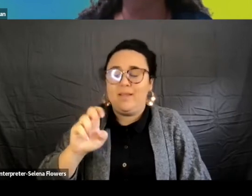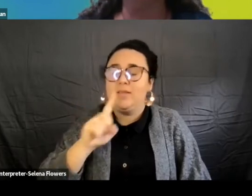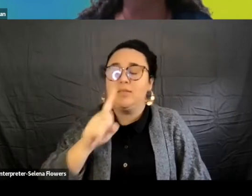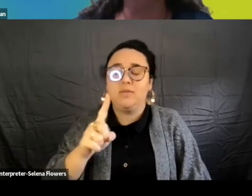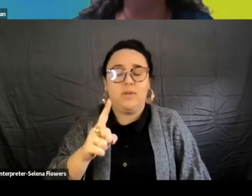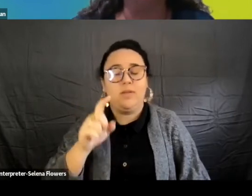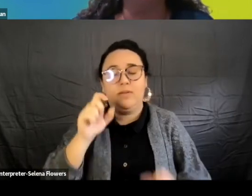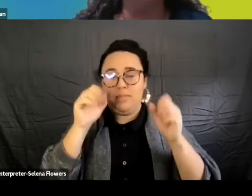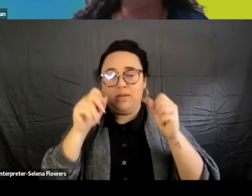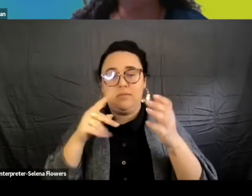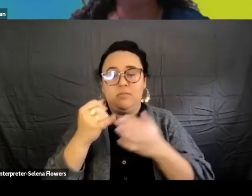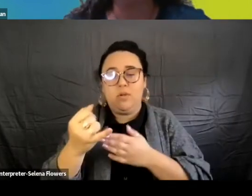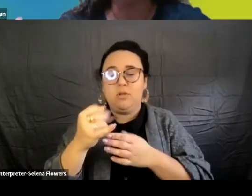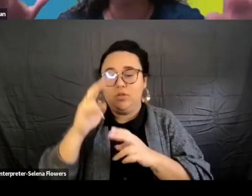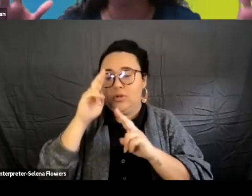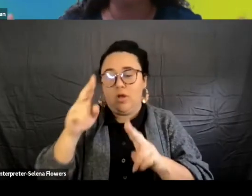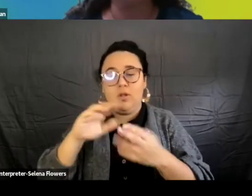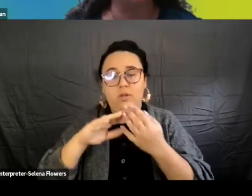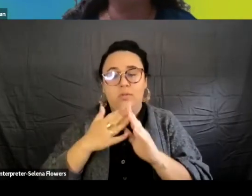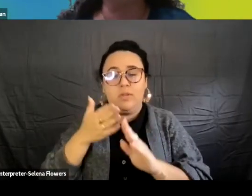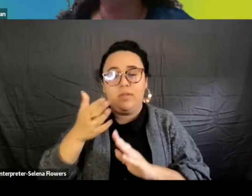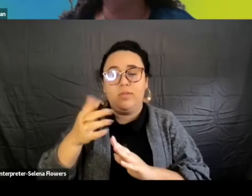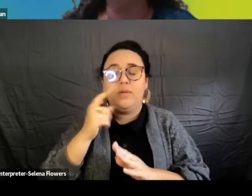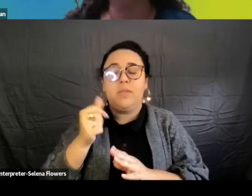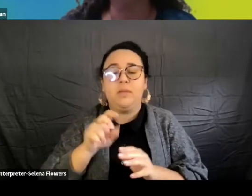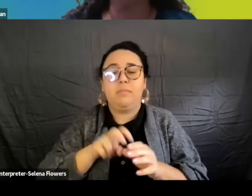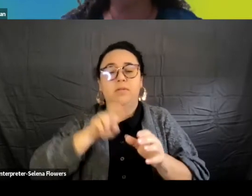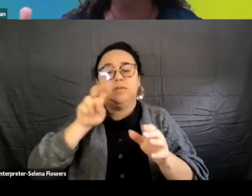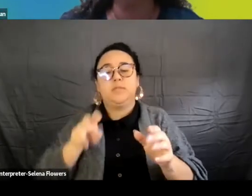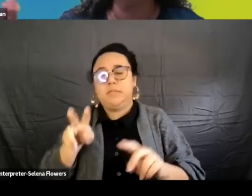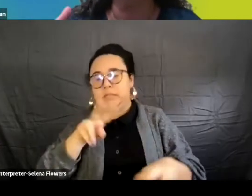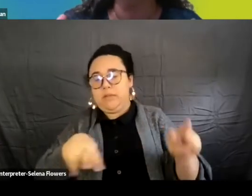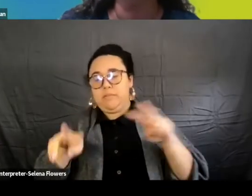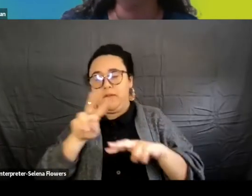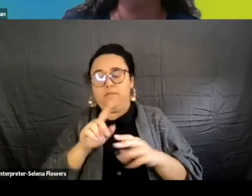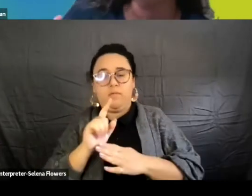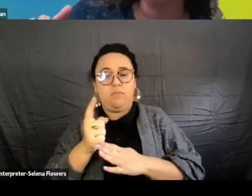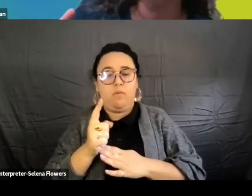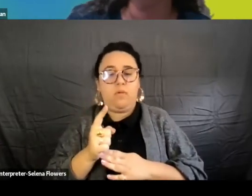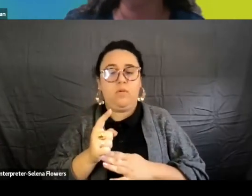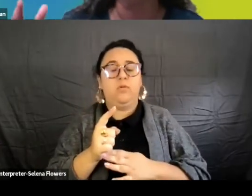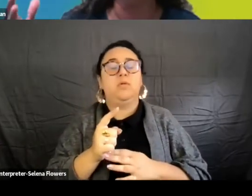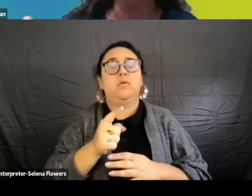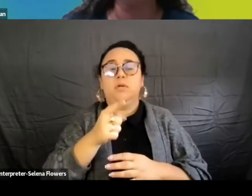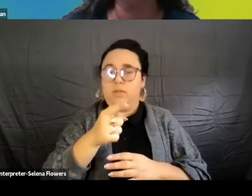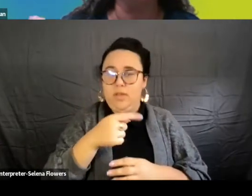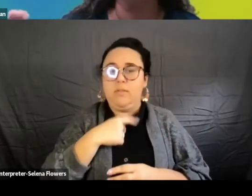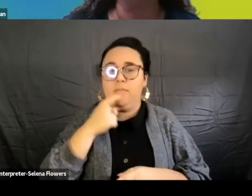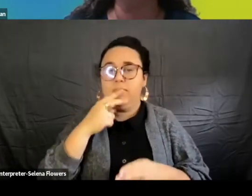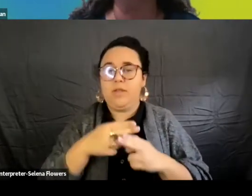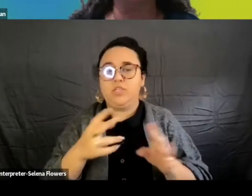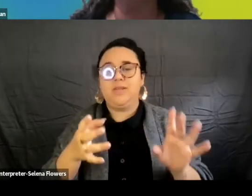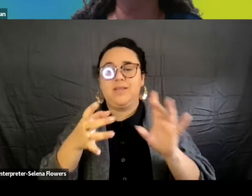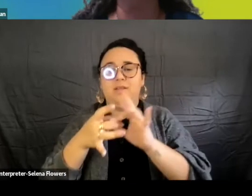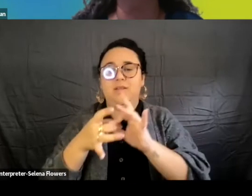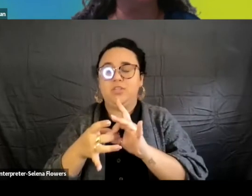community there. Just stepping back for a moment, so connecting this to what Elizabeth and